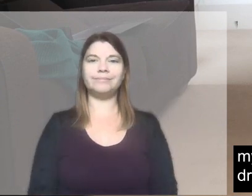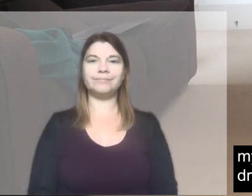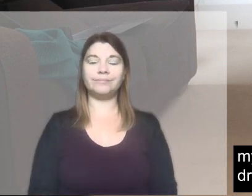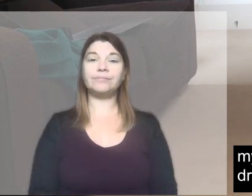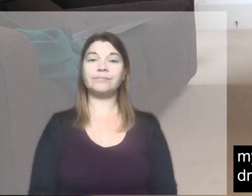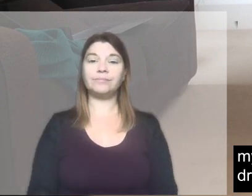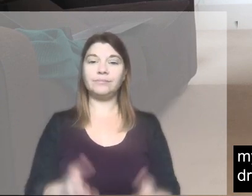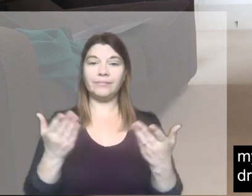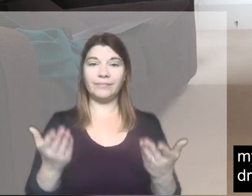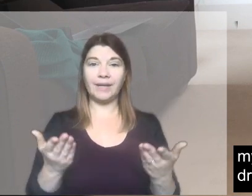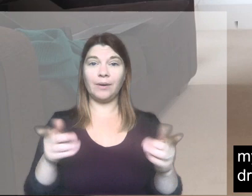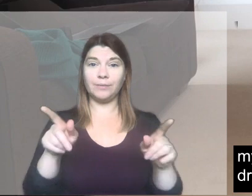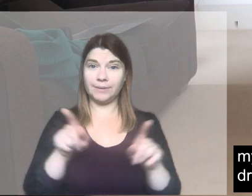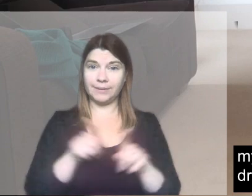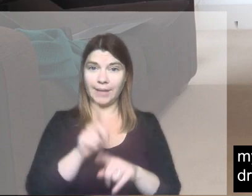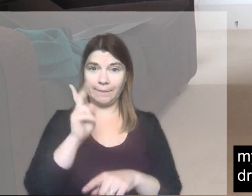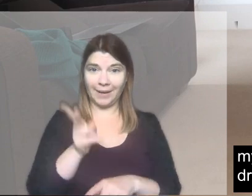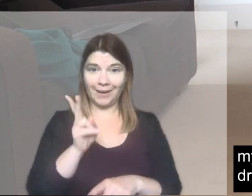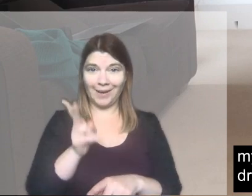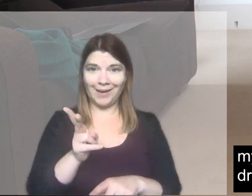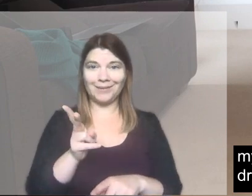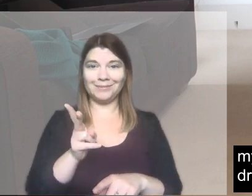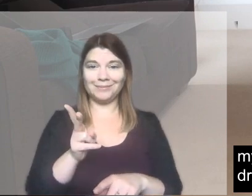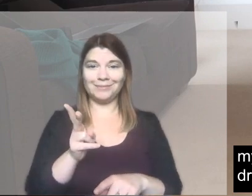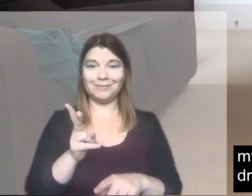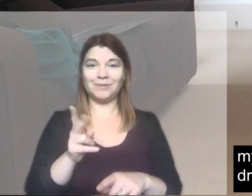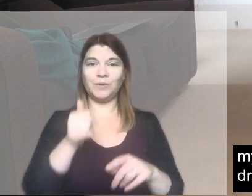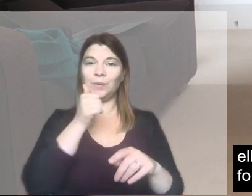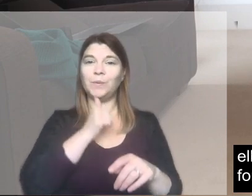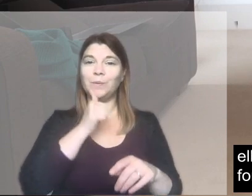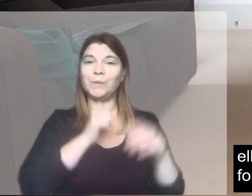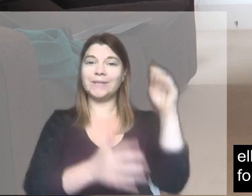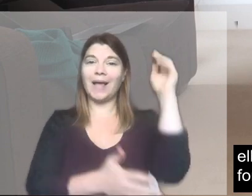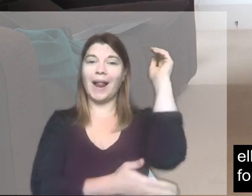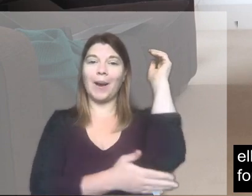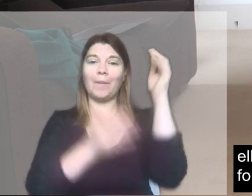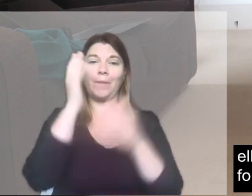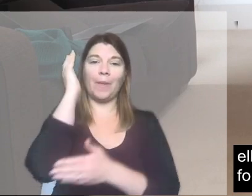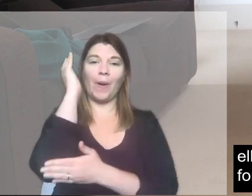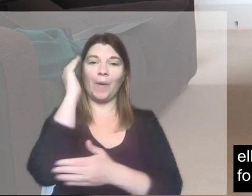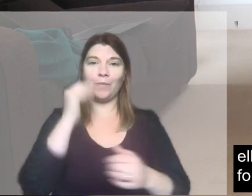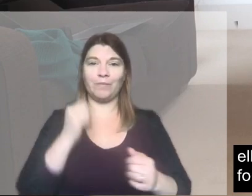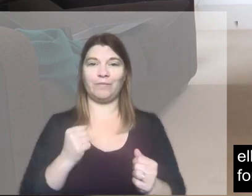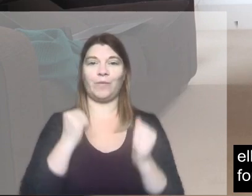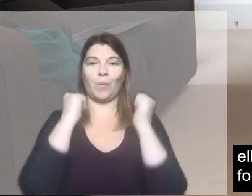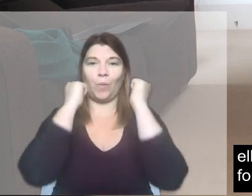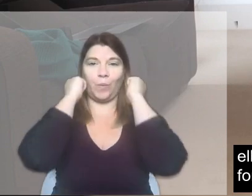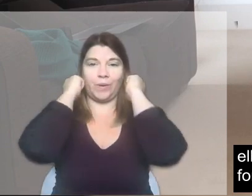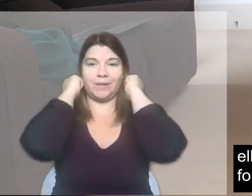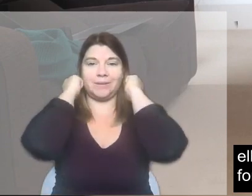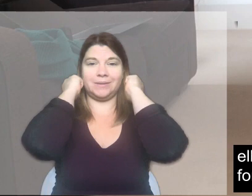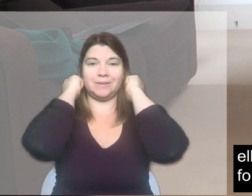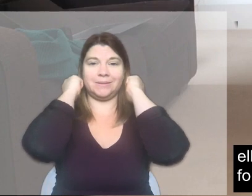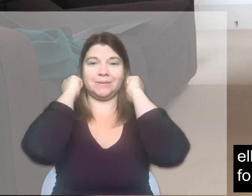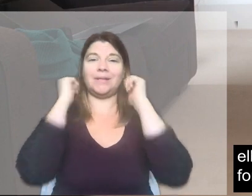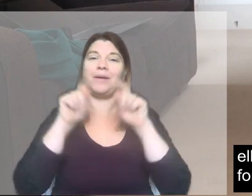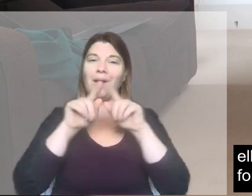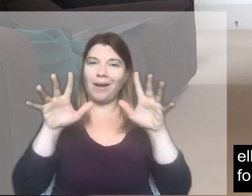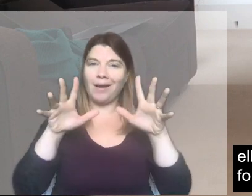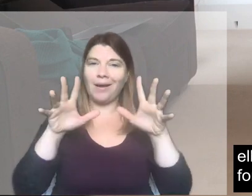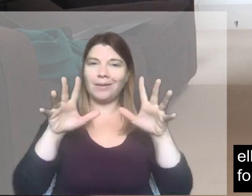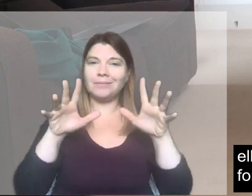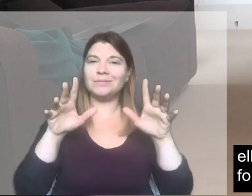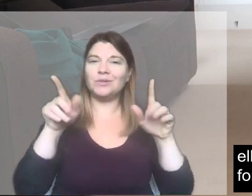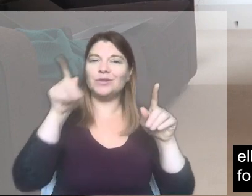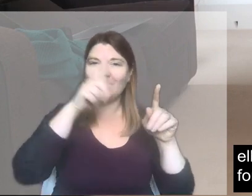I'm going to begin to draw those same big circles with my elbows this time. So I bring my elbows